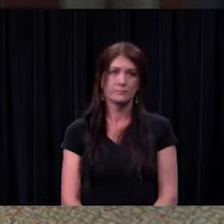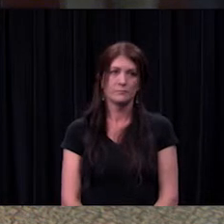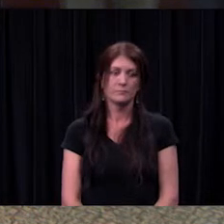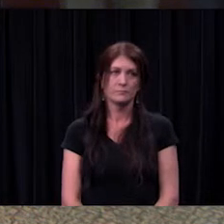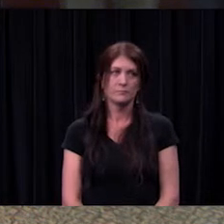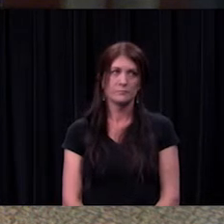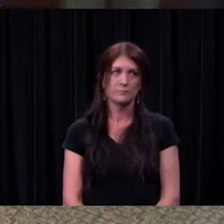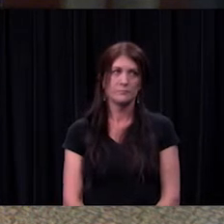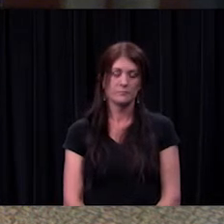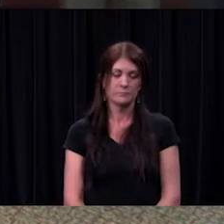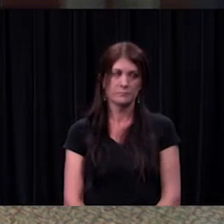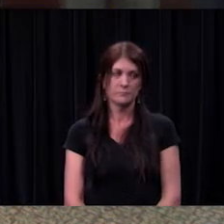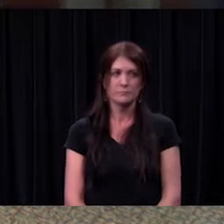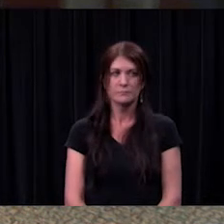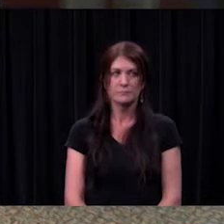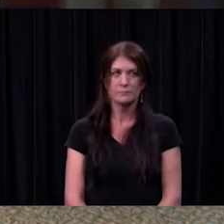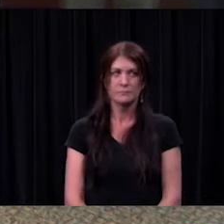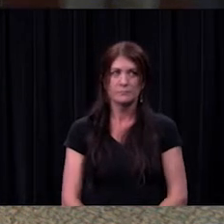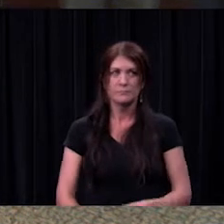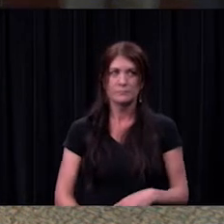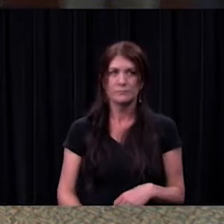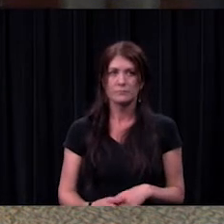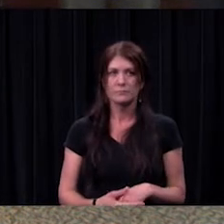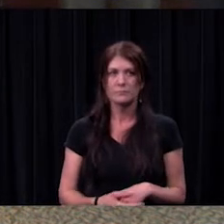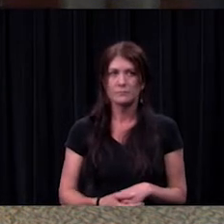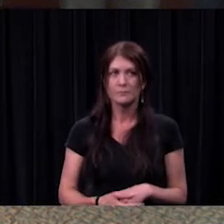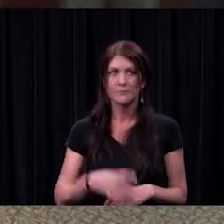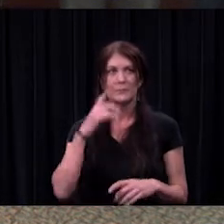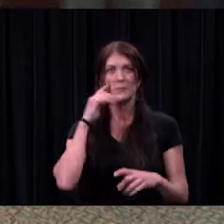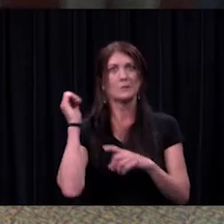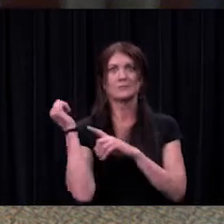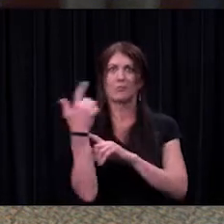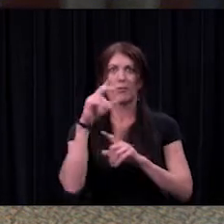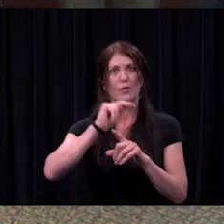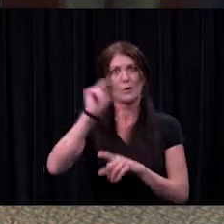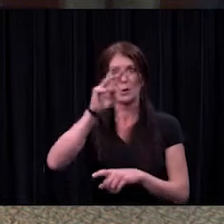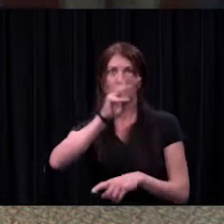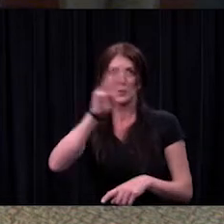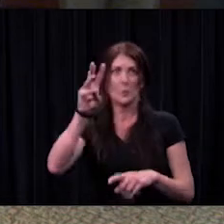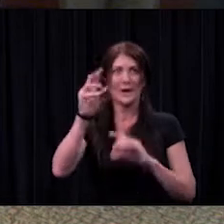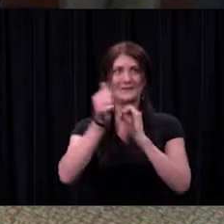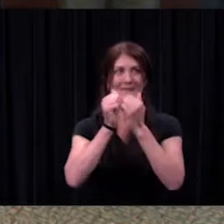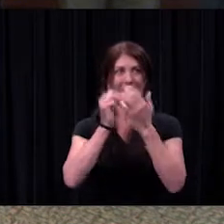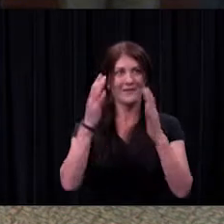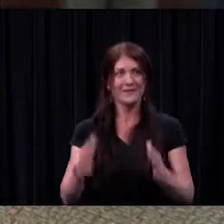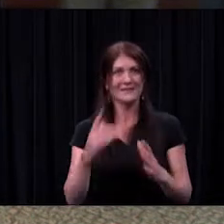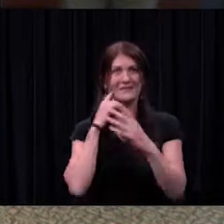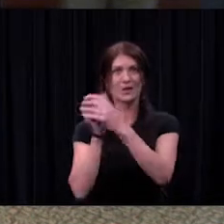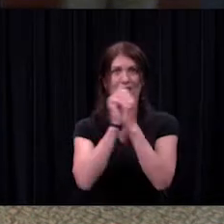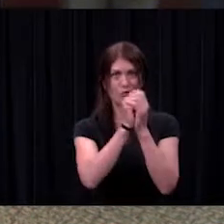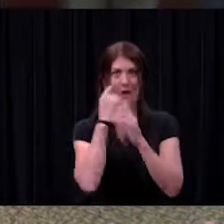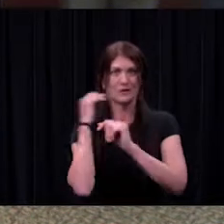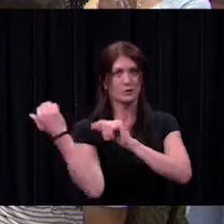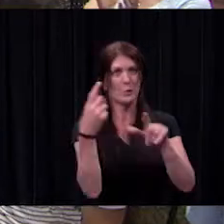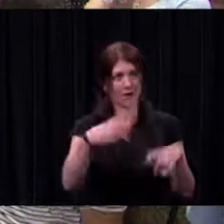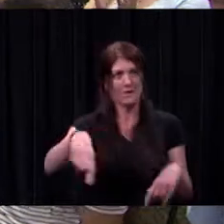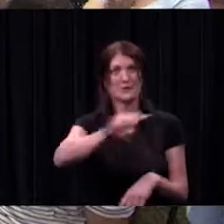And since you're up, all our parents of our Northwest athletes, wave. Congratulations to you all, and